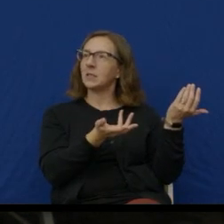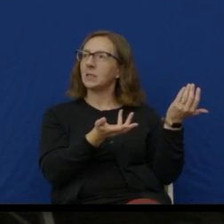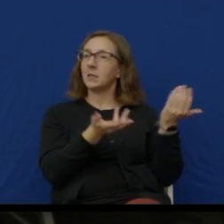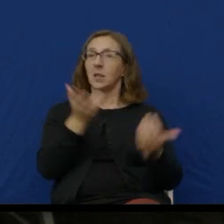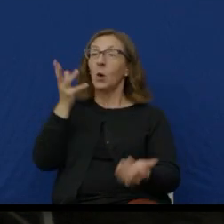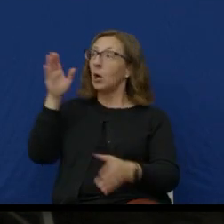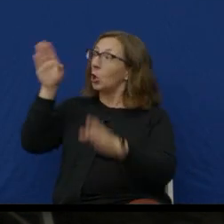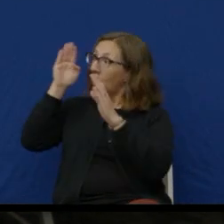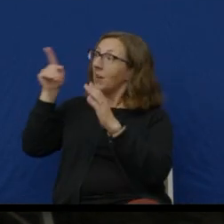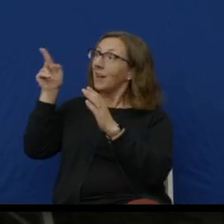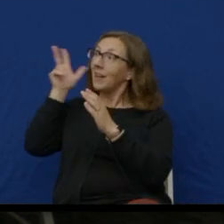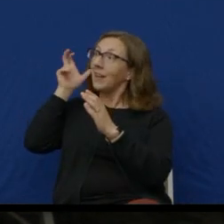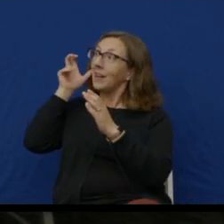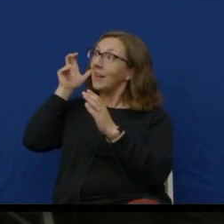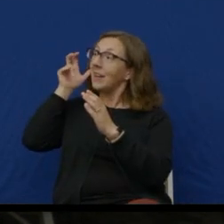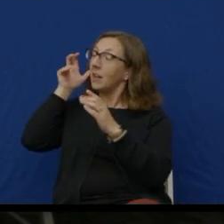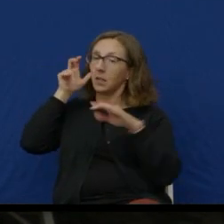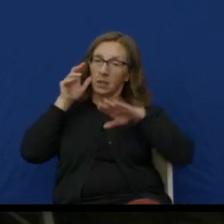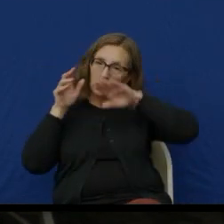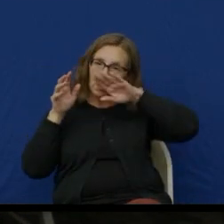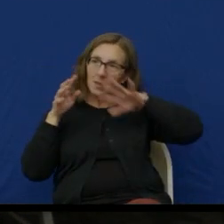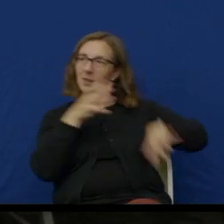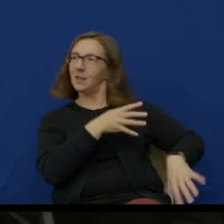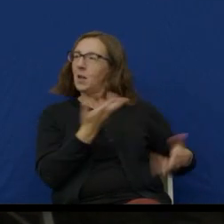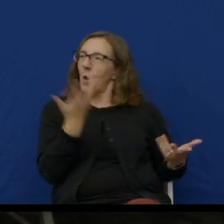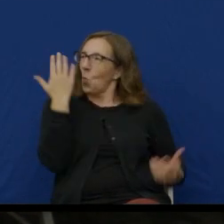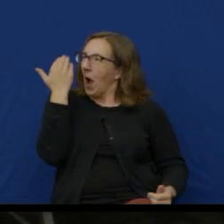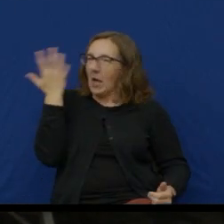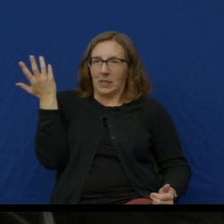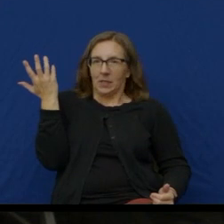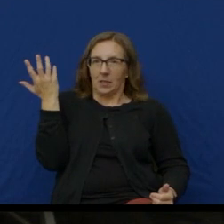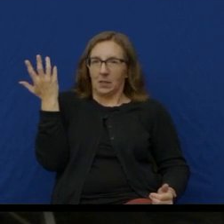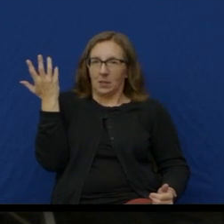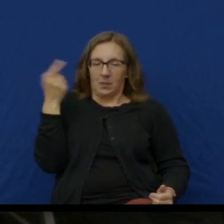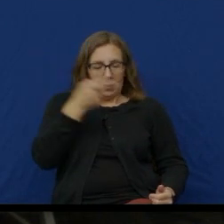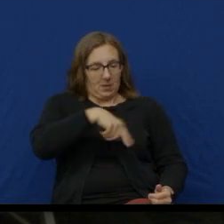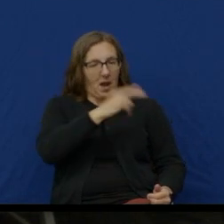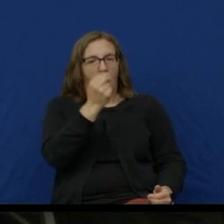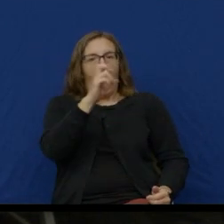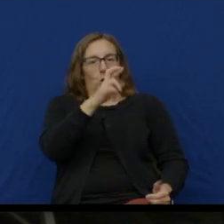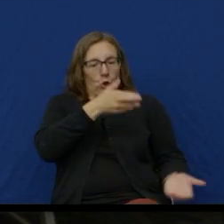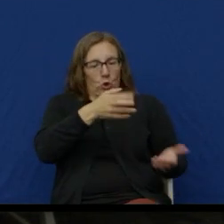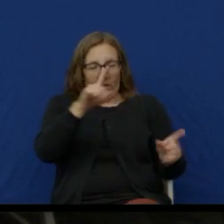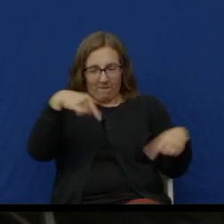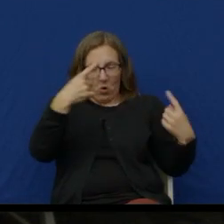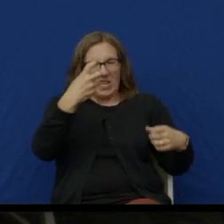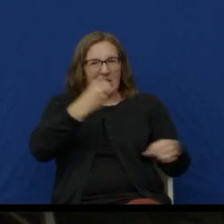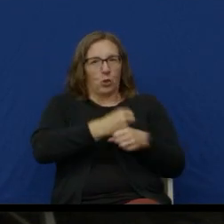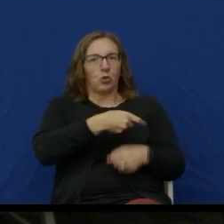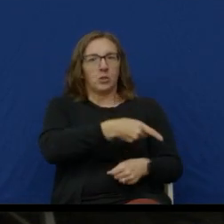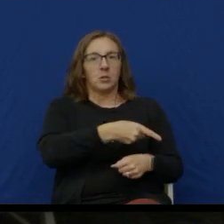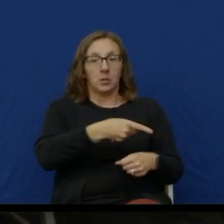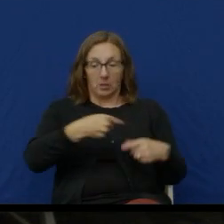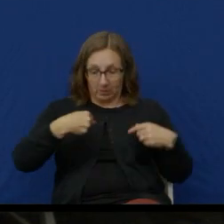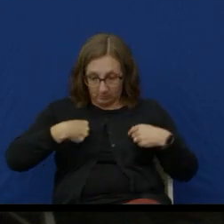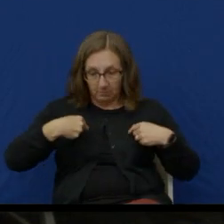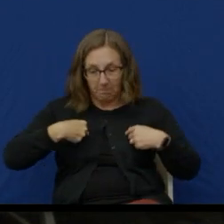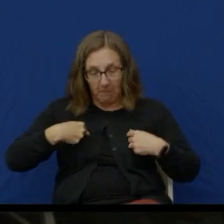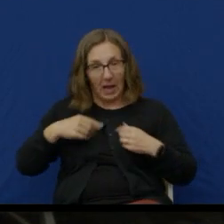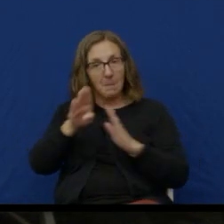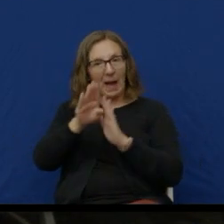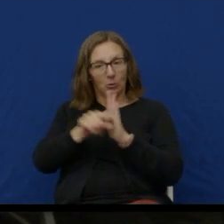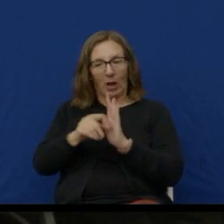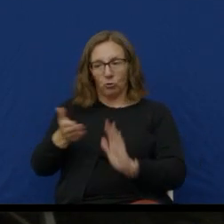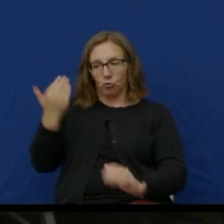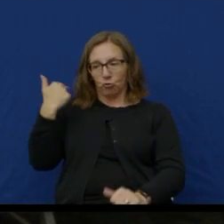listening to other groups before we listen to the population that's been well underserved for years? I mean, I came from an impoverished background, and